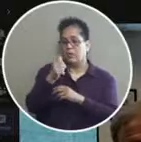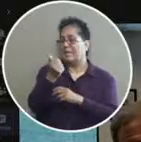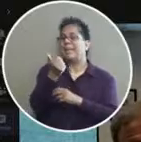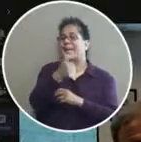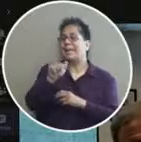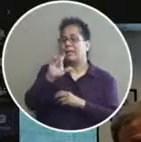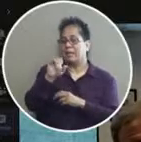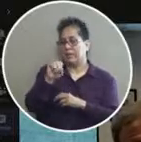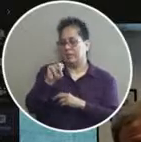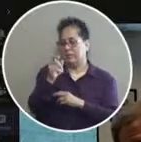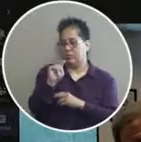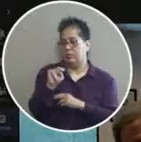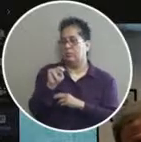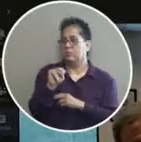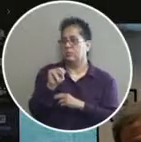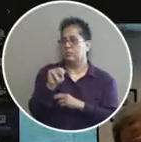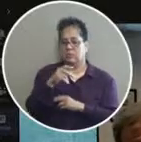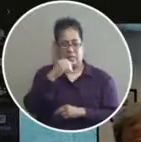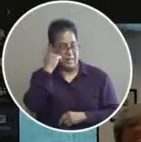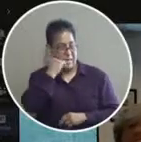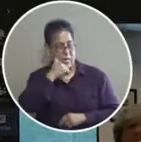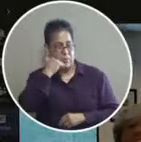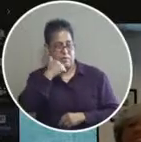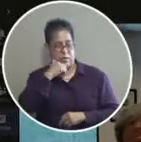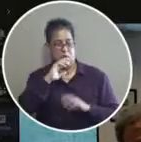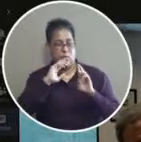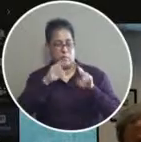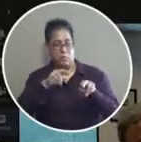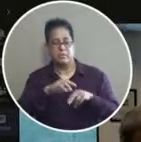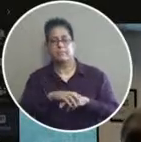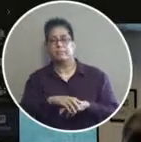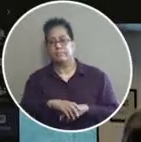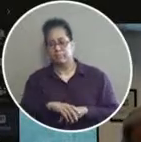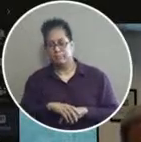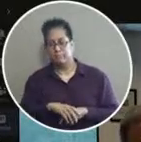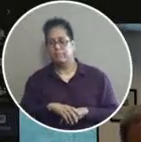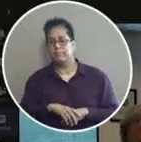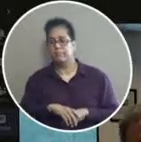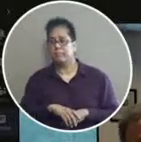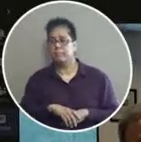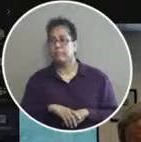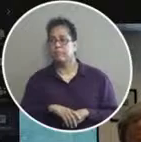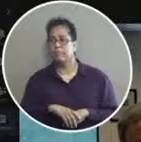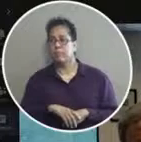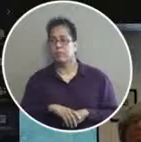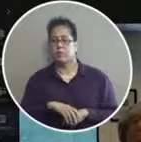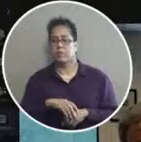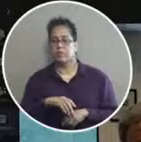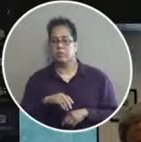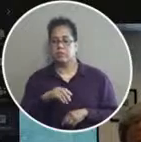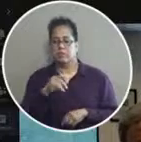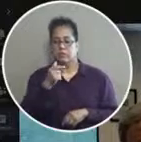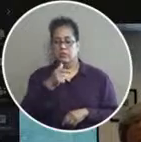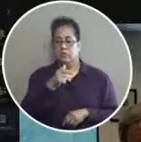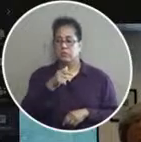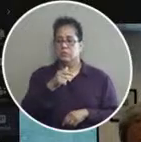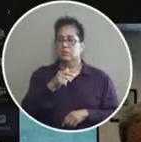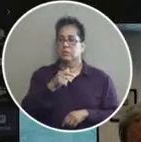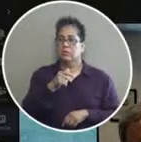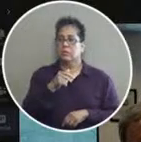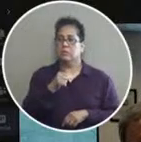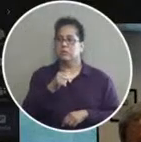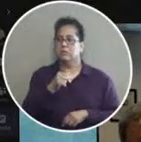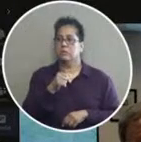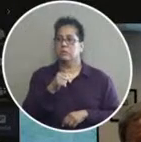condition. Right. So that's every day that's reported. Okay. Representative Rodriguez has a question.